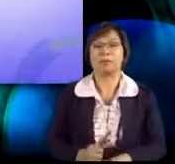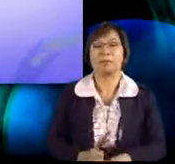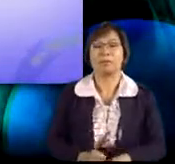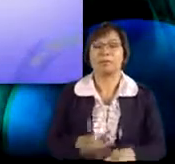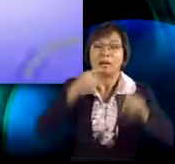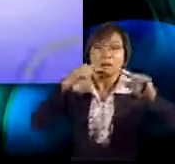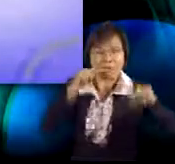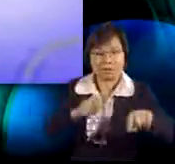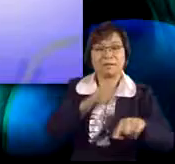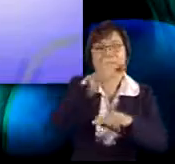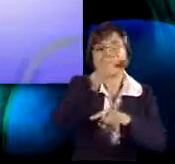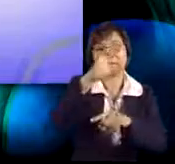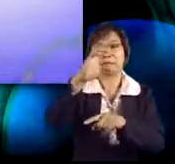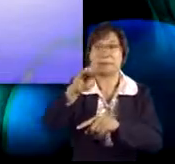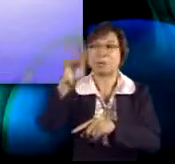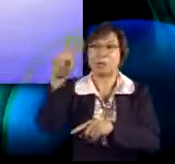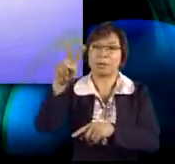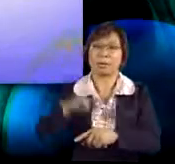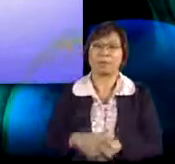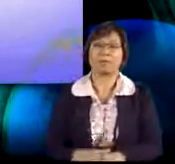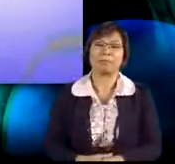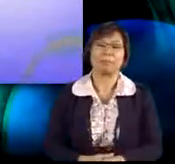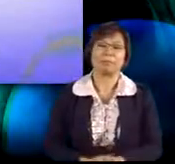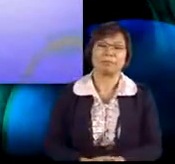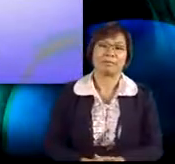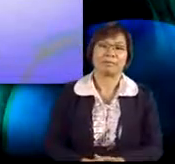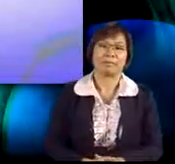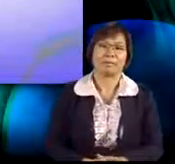The answer is 6 centimeters square.